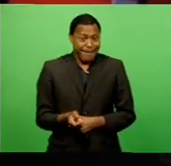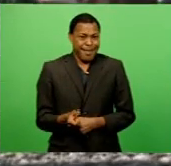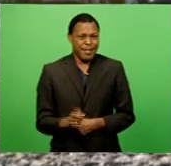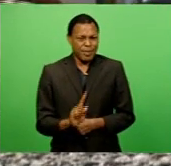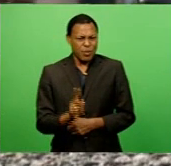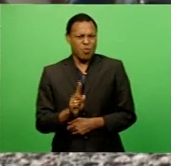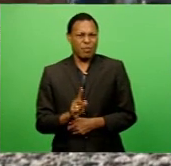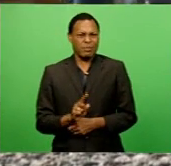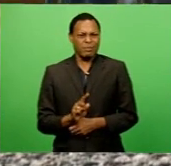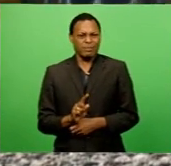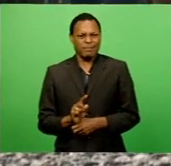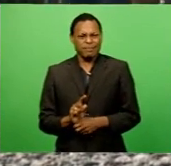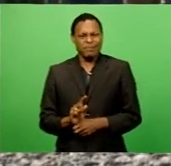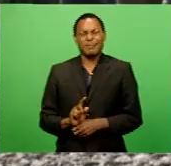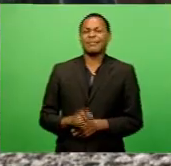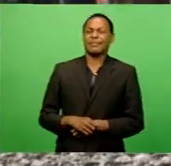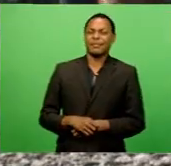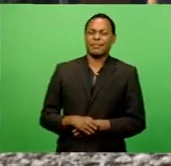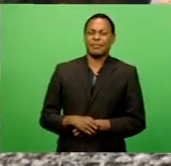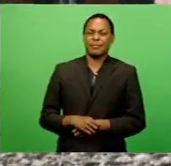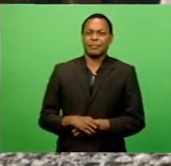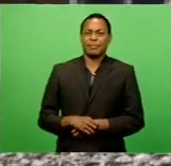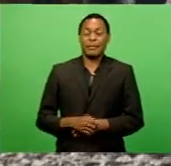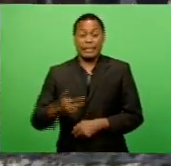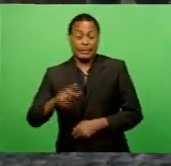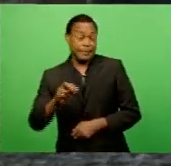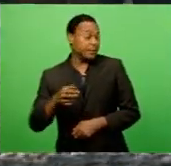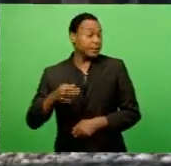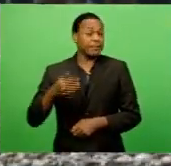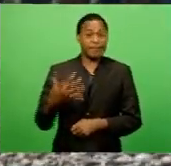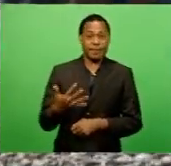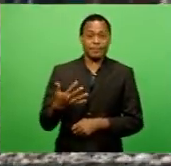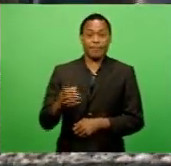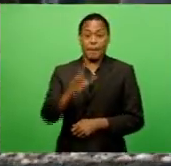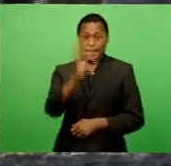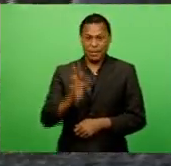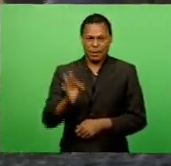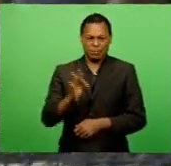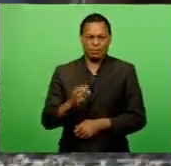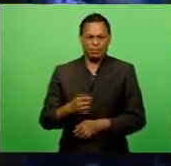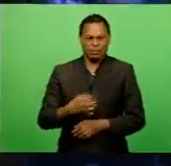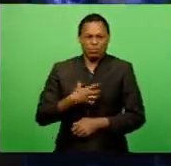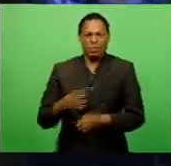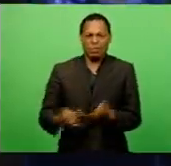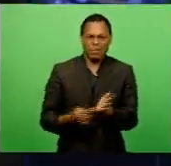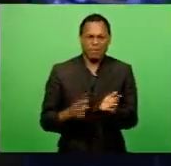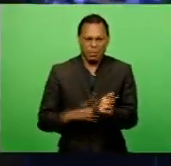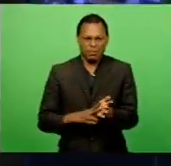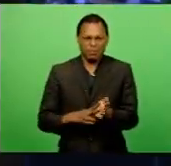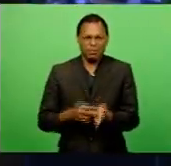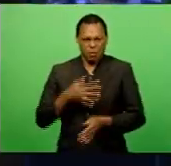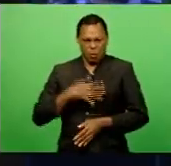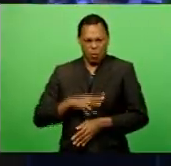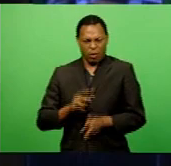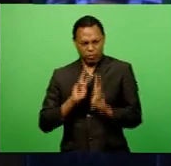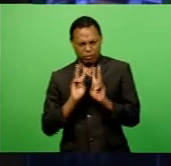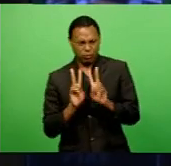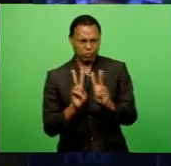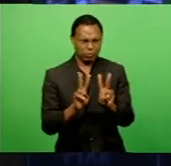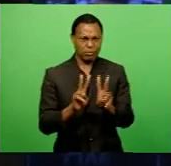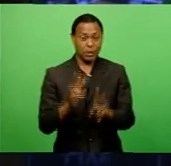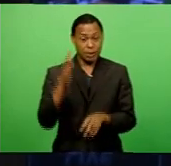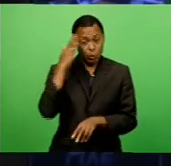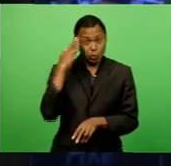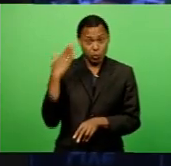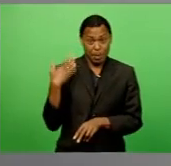showed 73% of Fijians preferred to watch FBC TV news. However, the FEO report highlights that among Fijians who